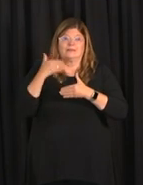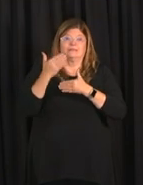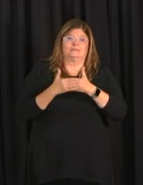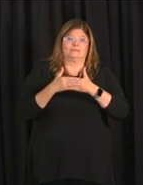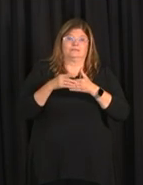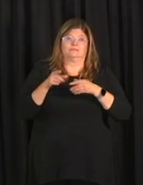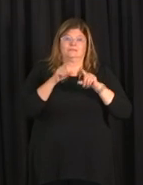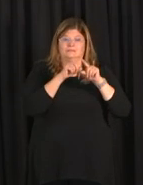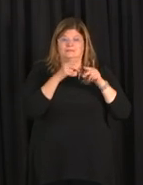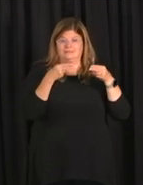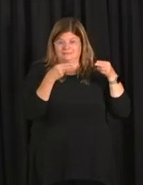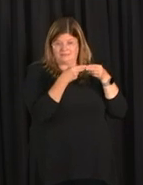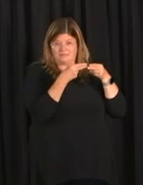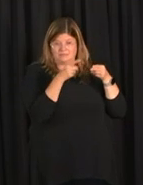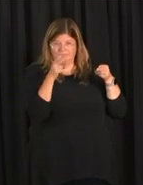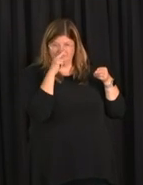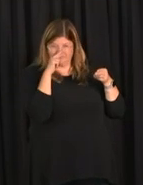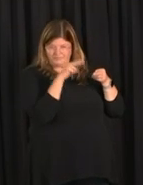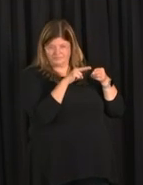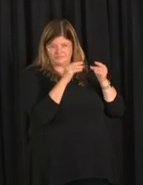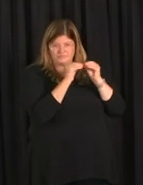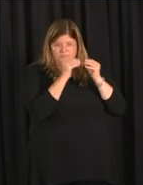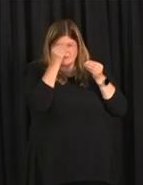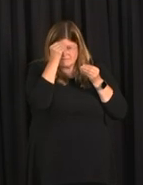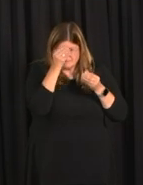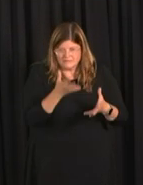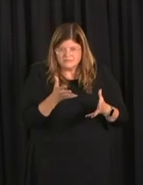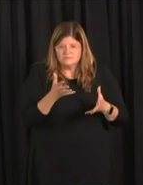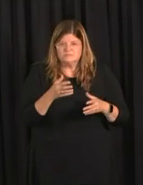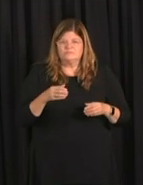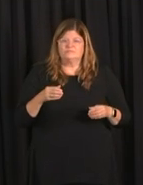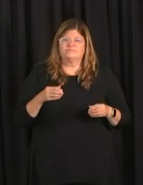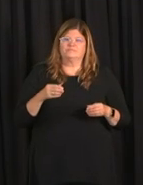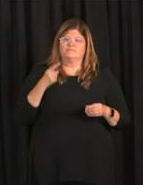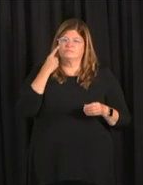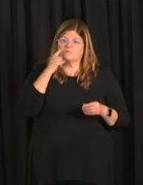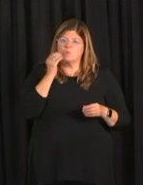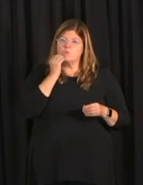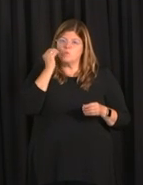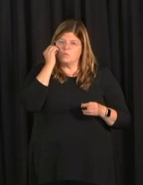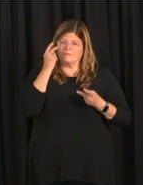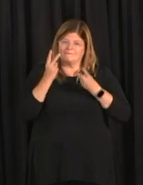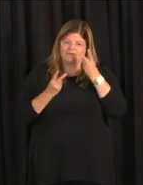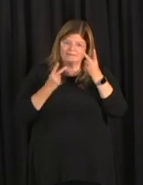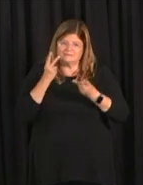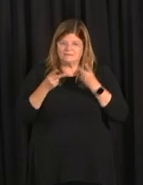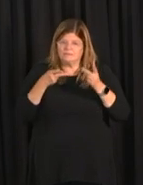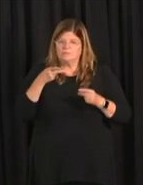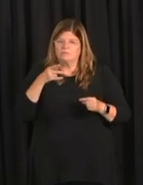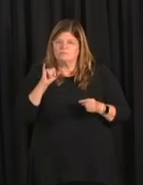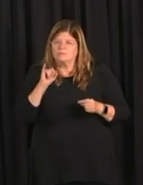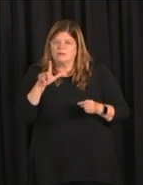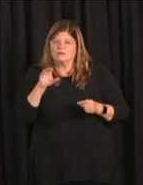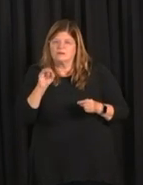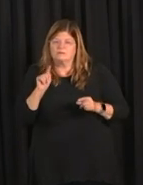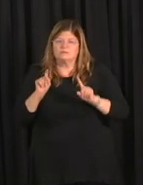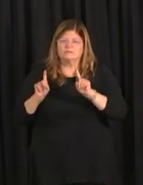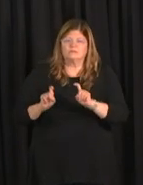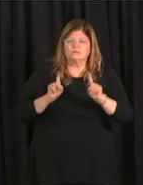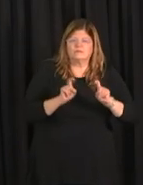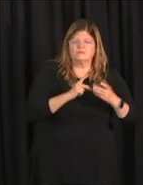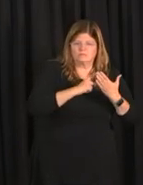slide, we present some information in terms of the home visit pilot outcomes. Of